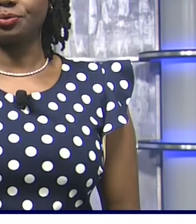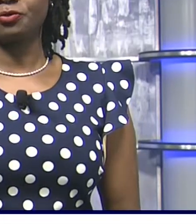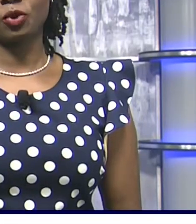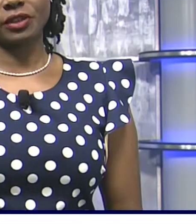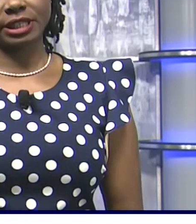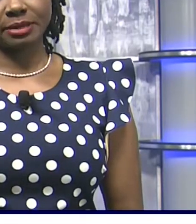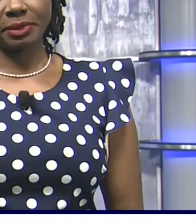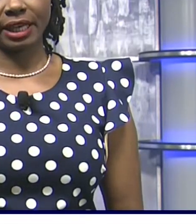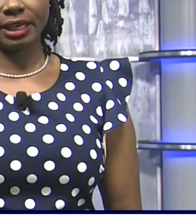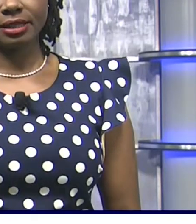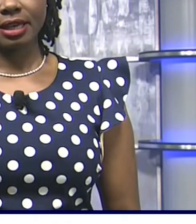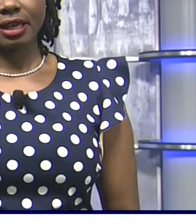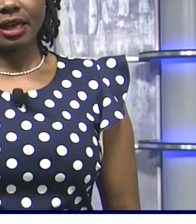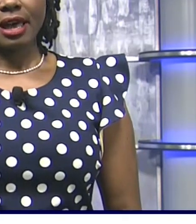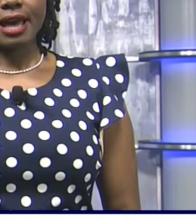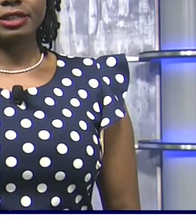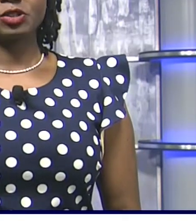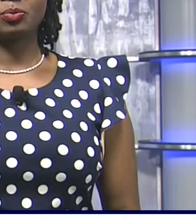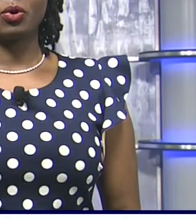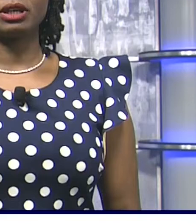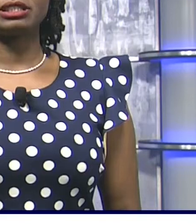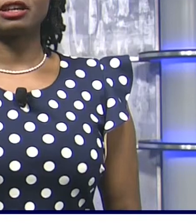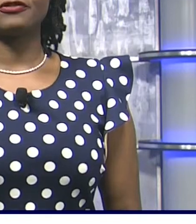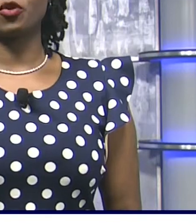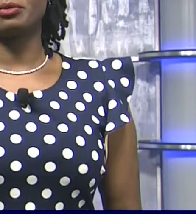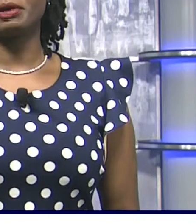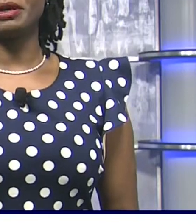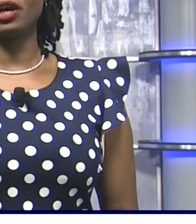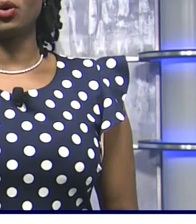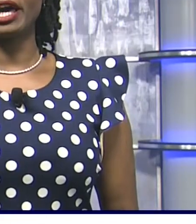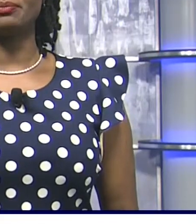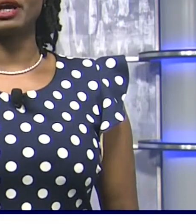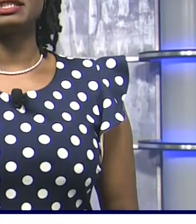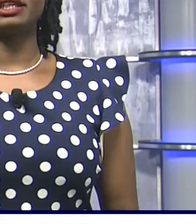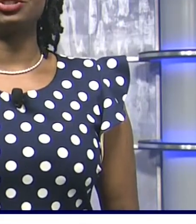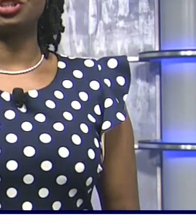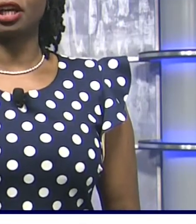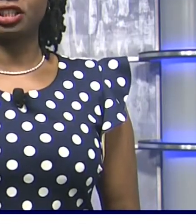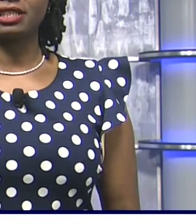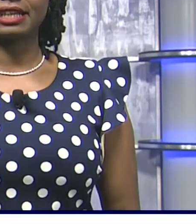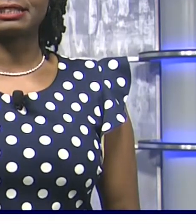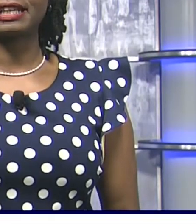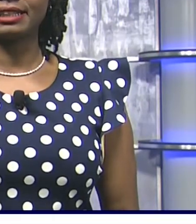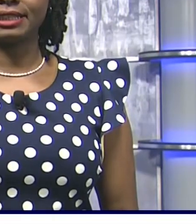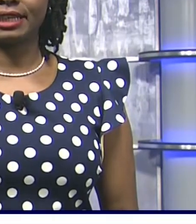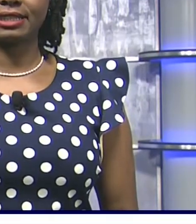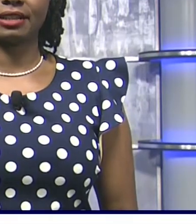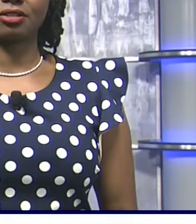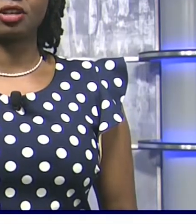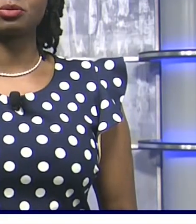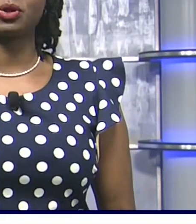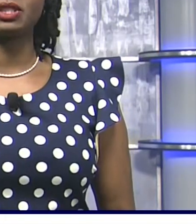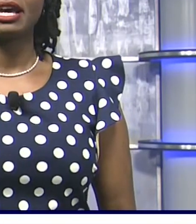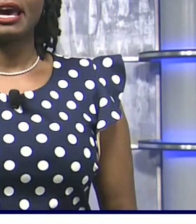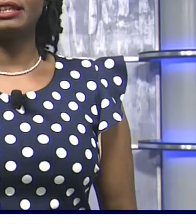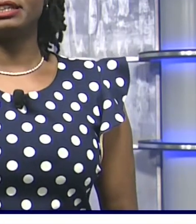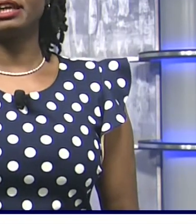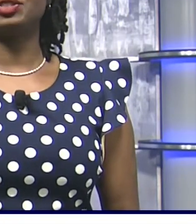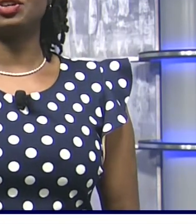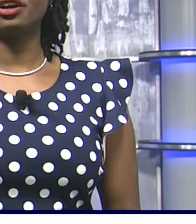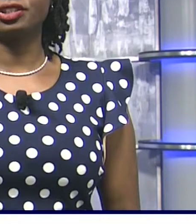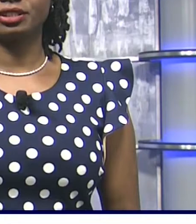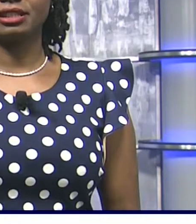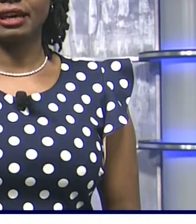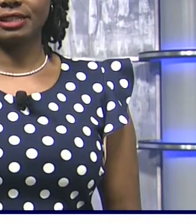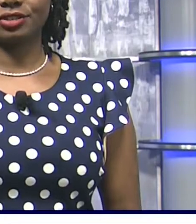continue for the time being. And in sports, a former BOA president charges that cycling is at the crossroads and